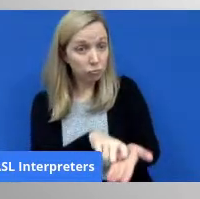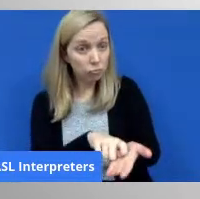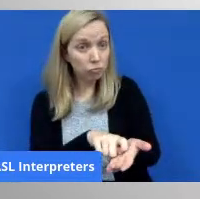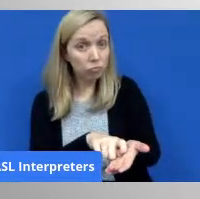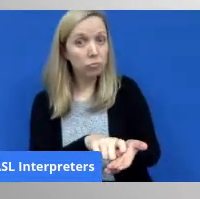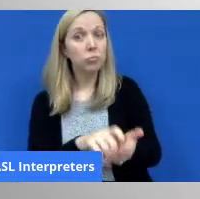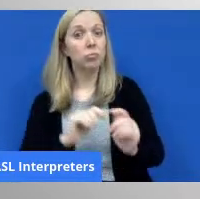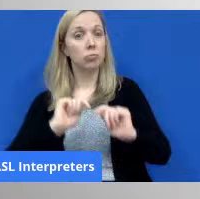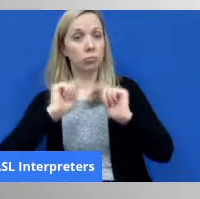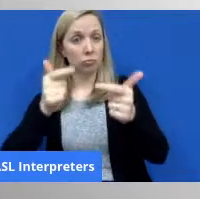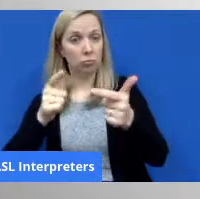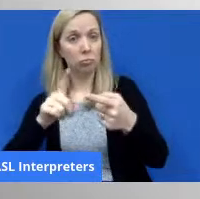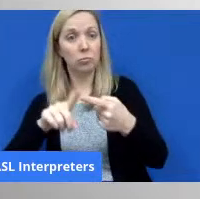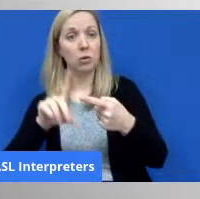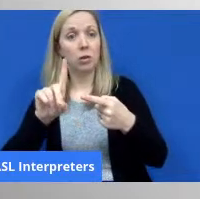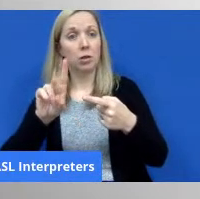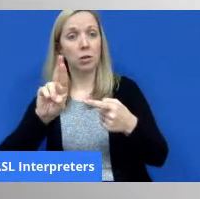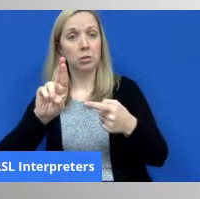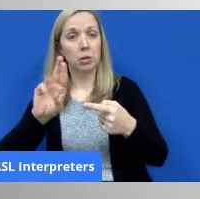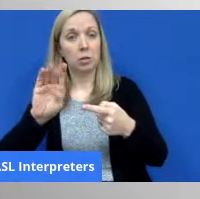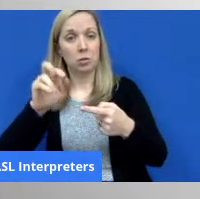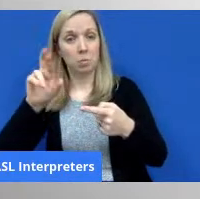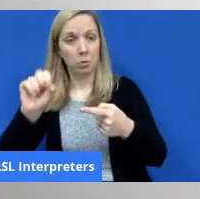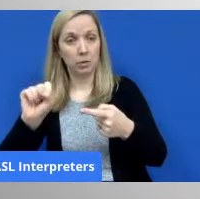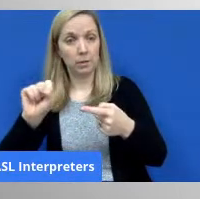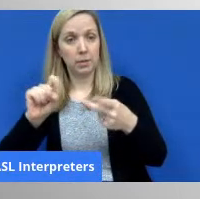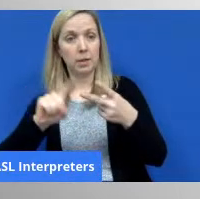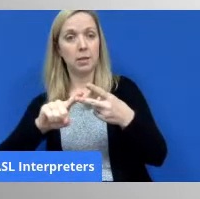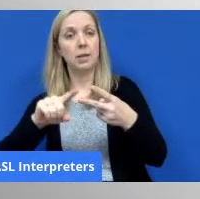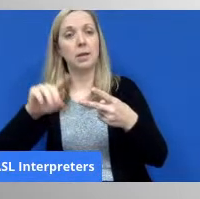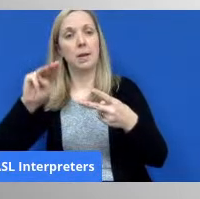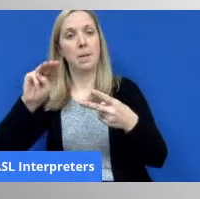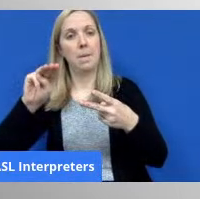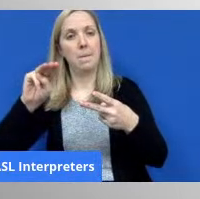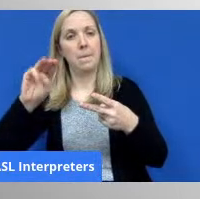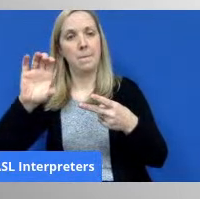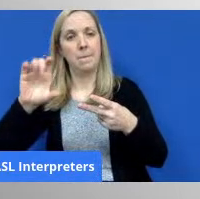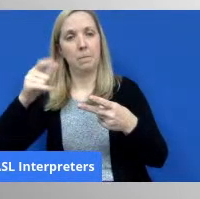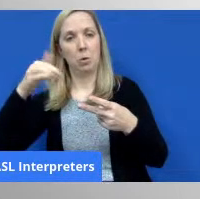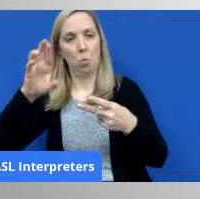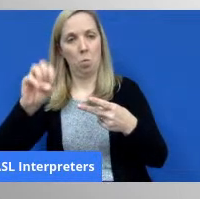then after her, we'll cue you up, Ms. McGuire and Dr. Pope. You're following Dr. Brooks.